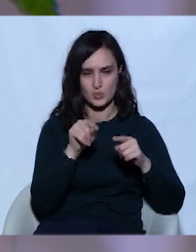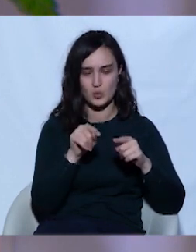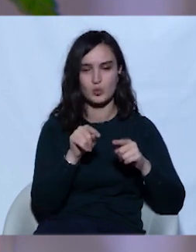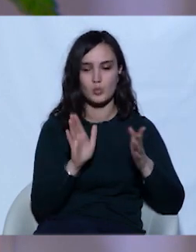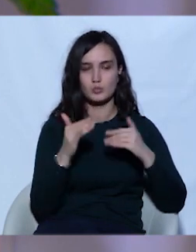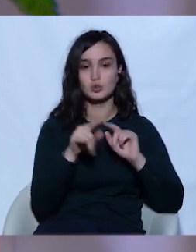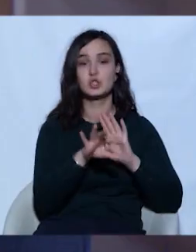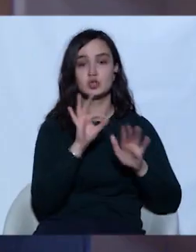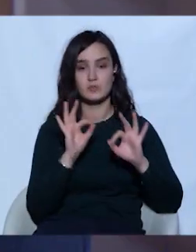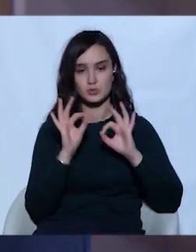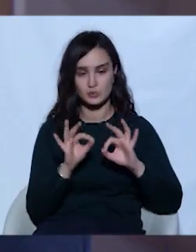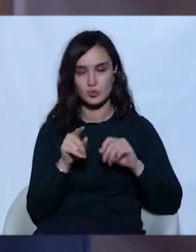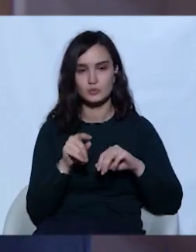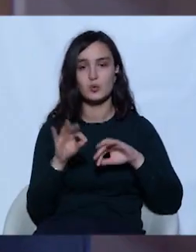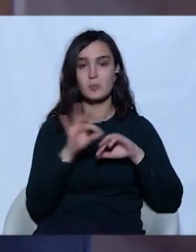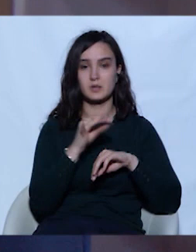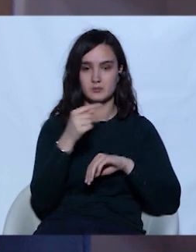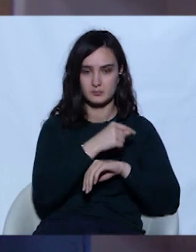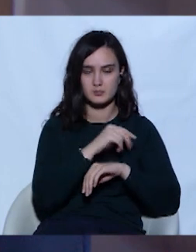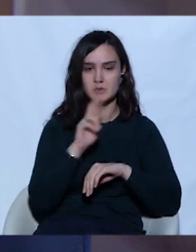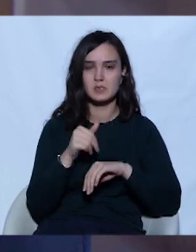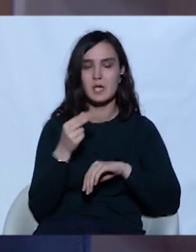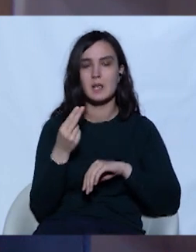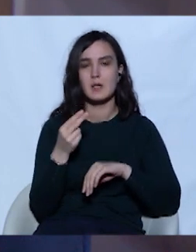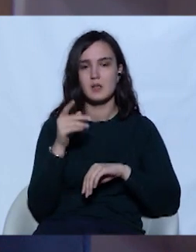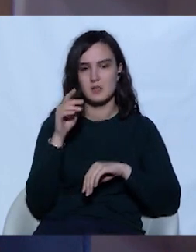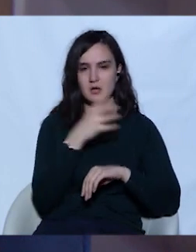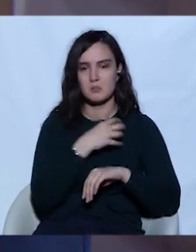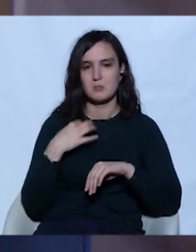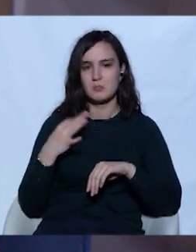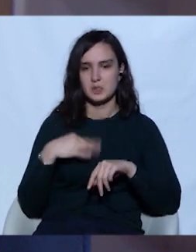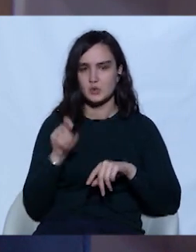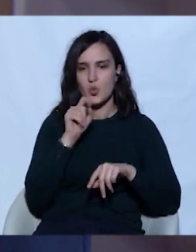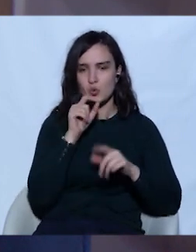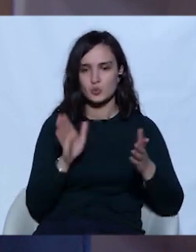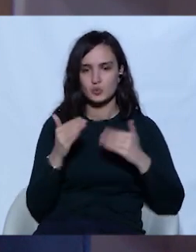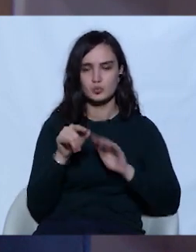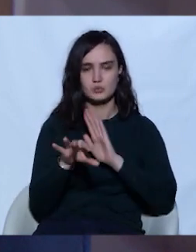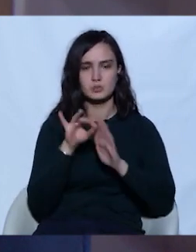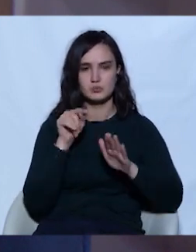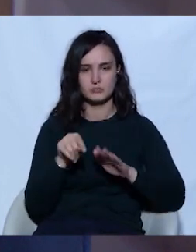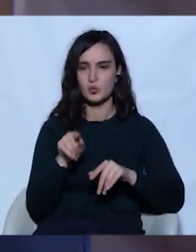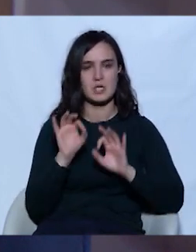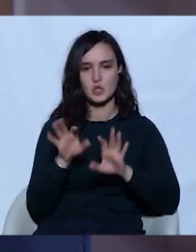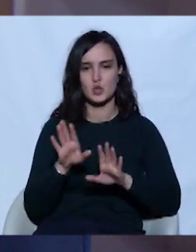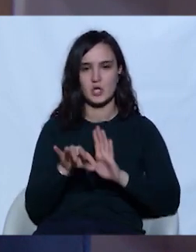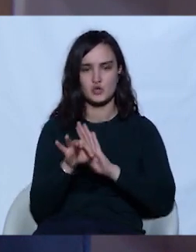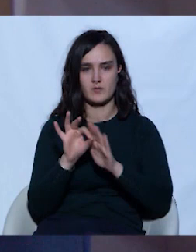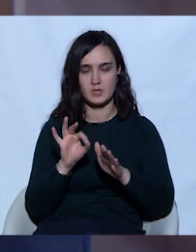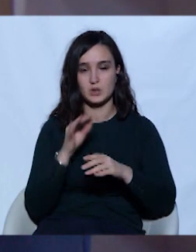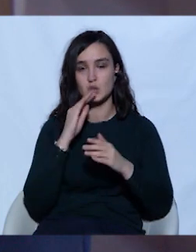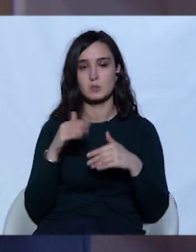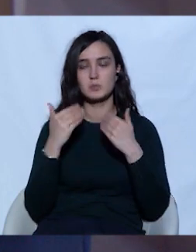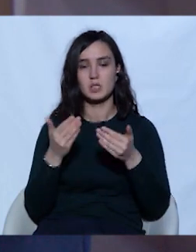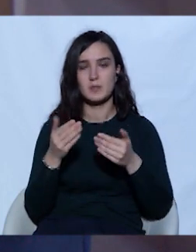along. Luckily, all the characters in this story end up marrying their true loves, with Harriet